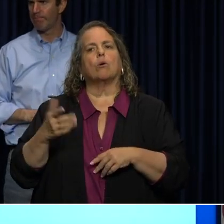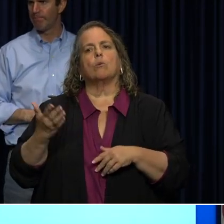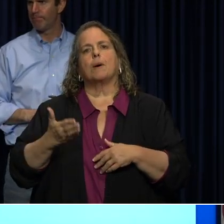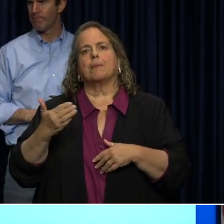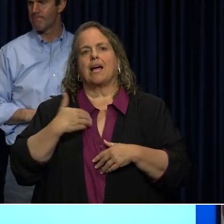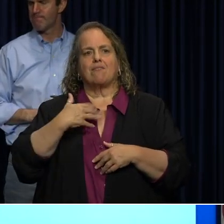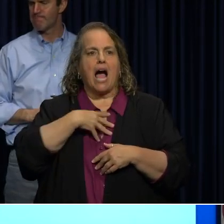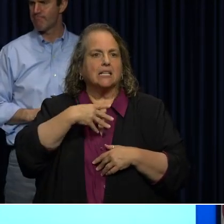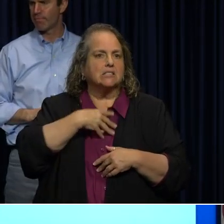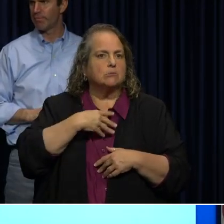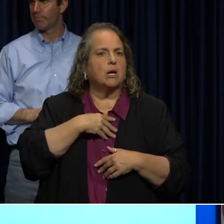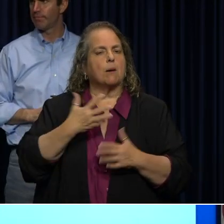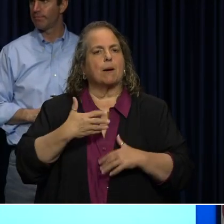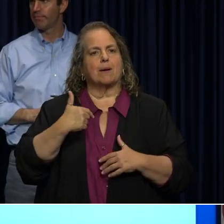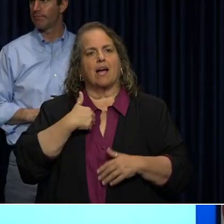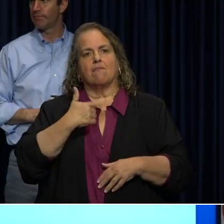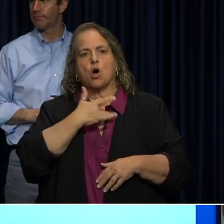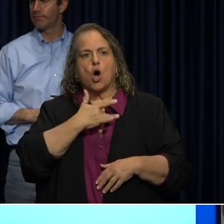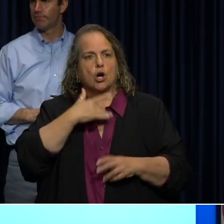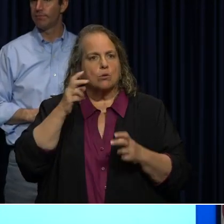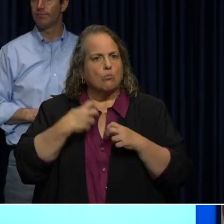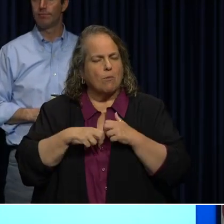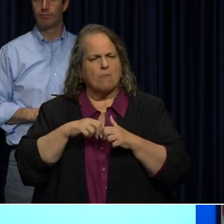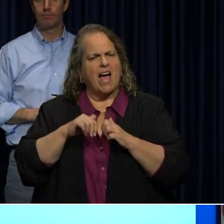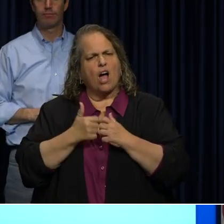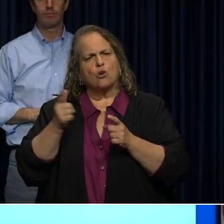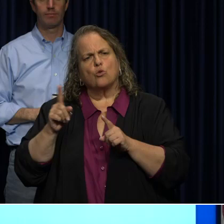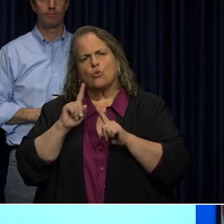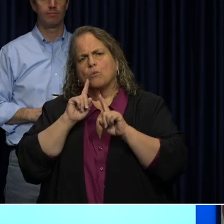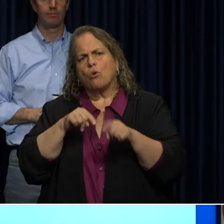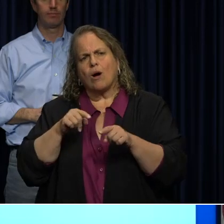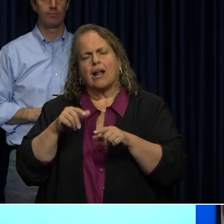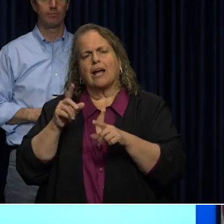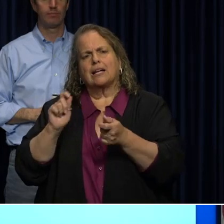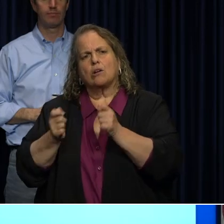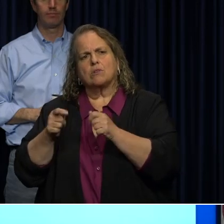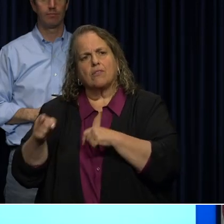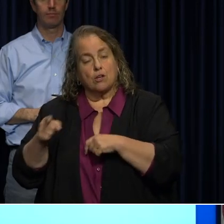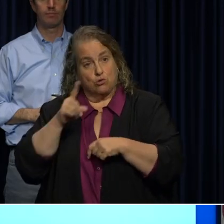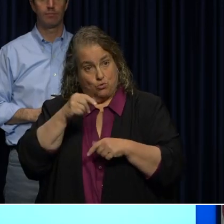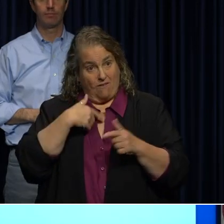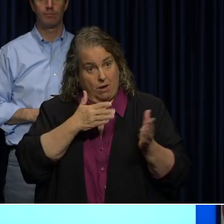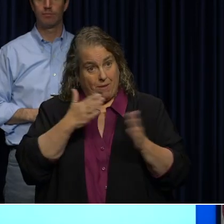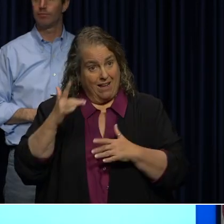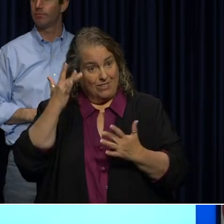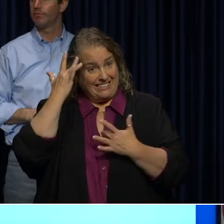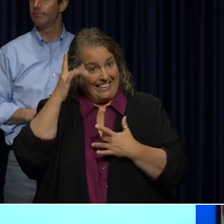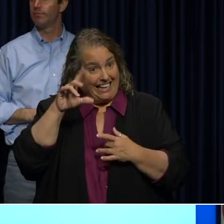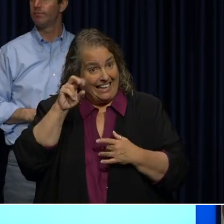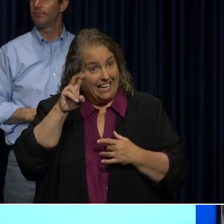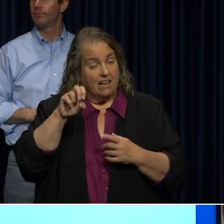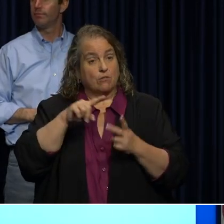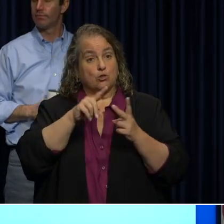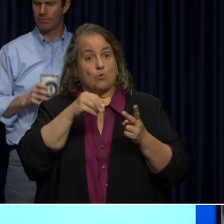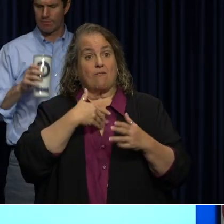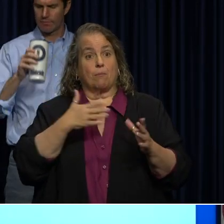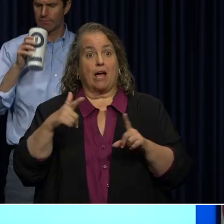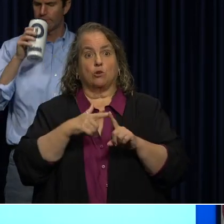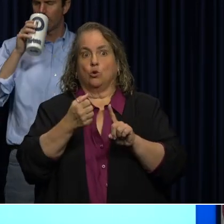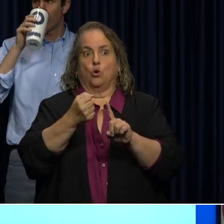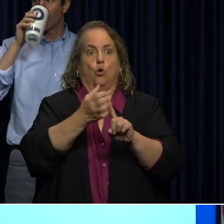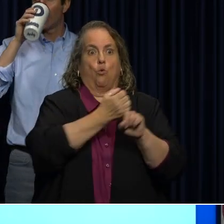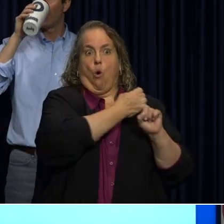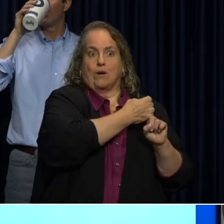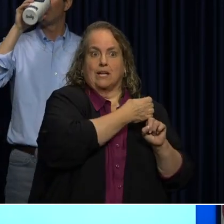immunocompromised. How are you going to report your positives? Do you have a plan for sick leave or quarantining employees? Something that's going to be